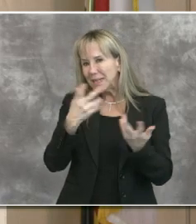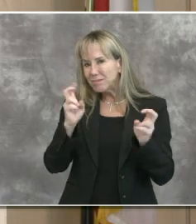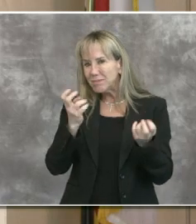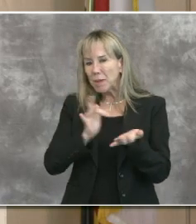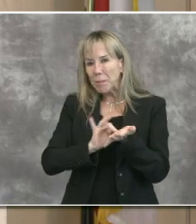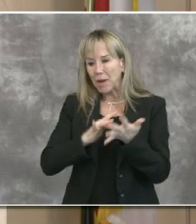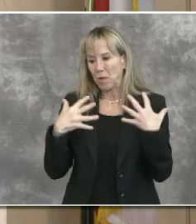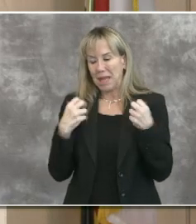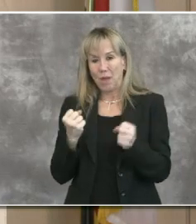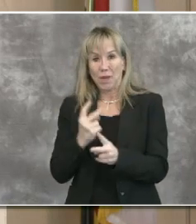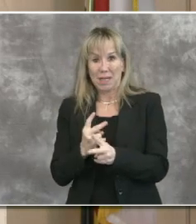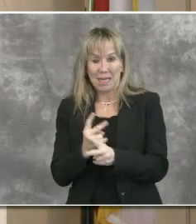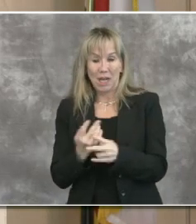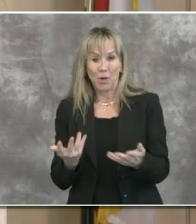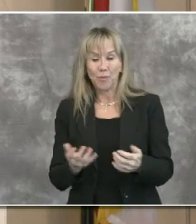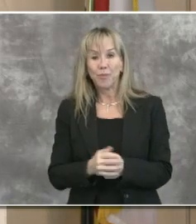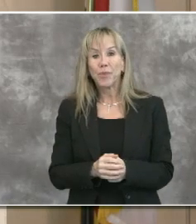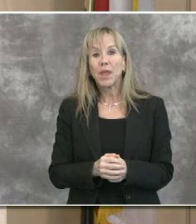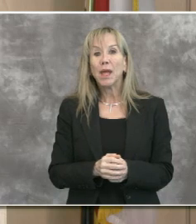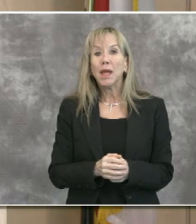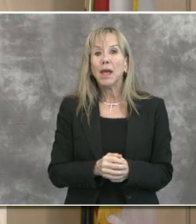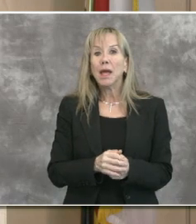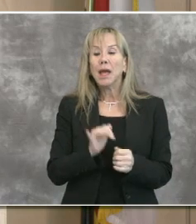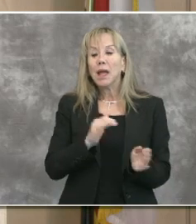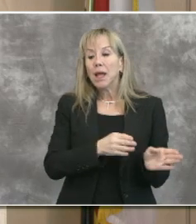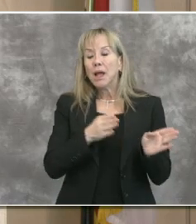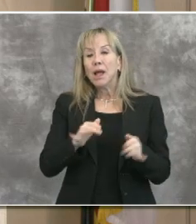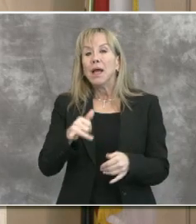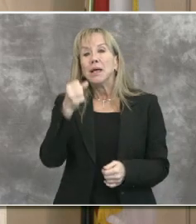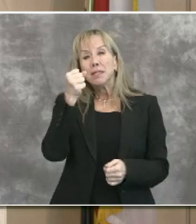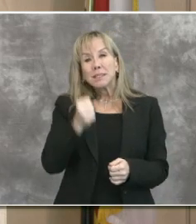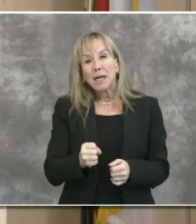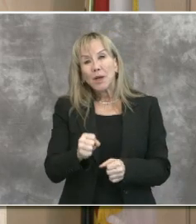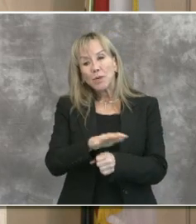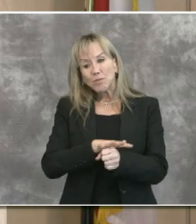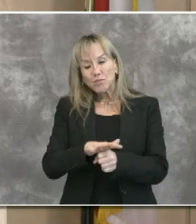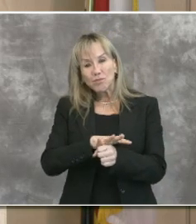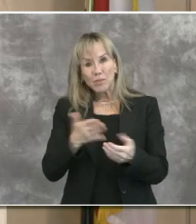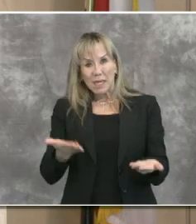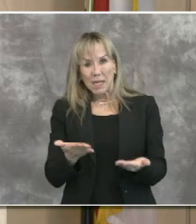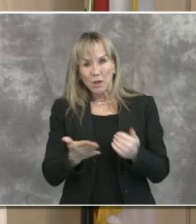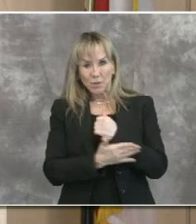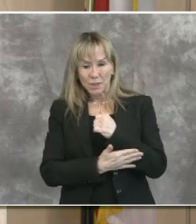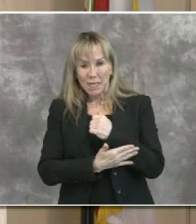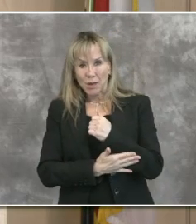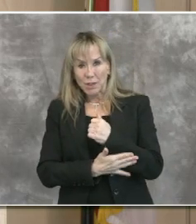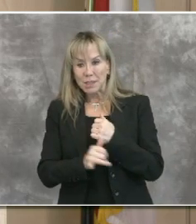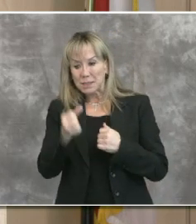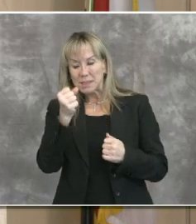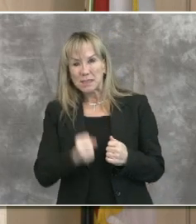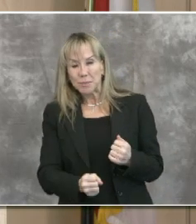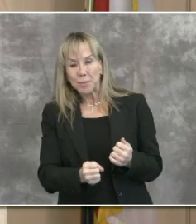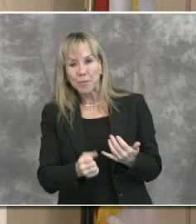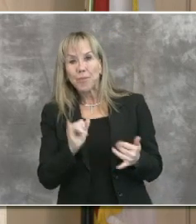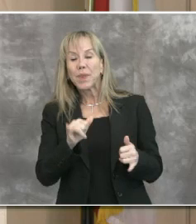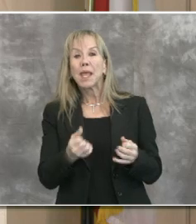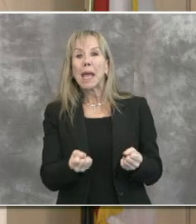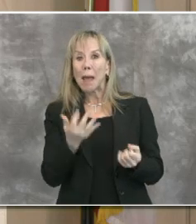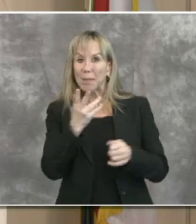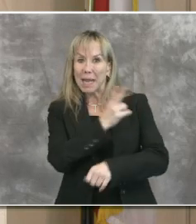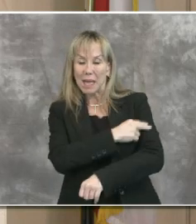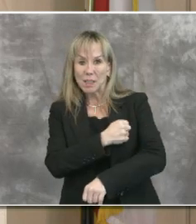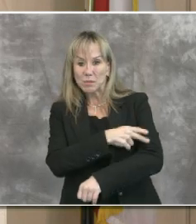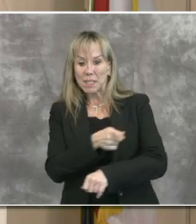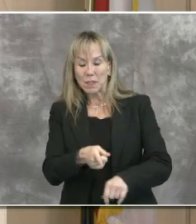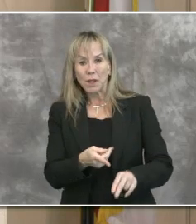The Southern Bay or southern region of our county, The number of hospitalization aren't